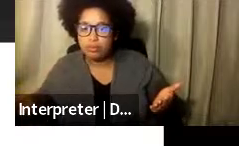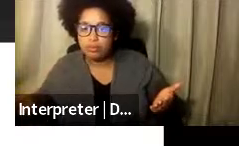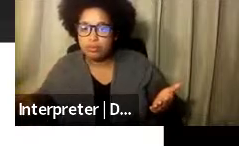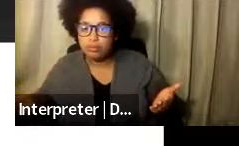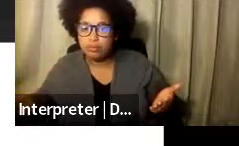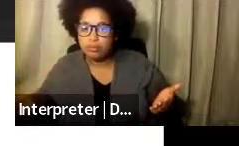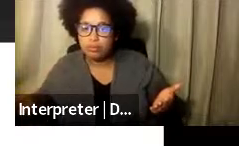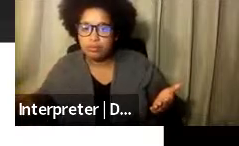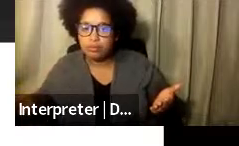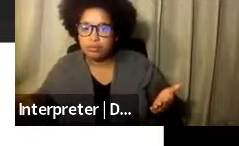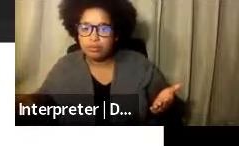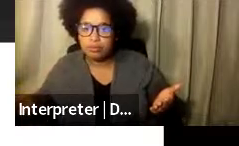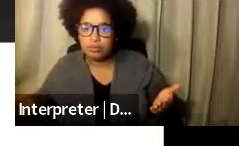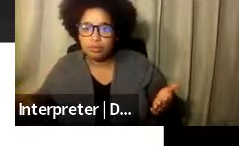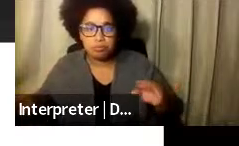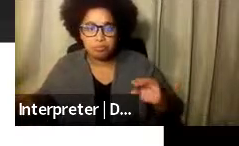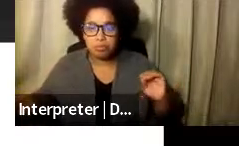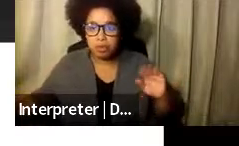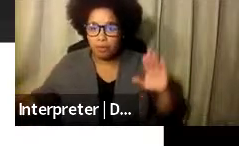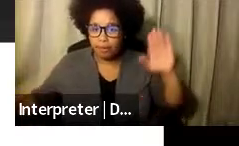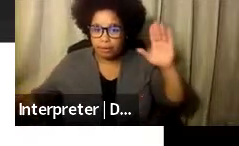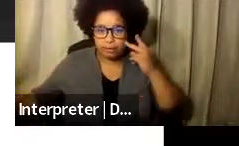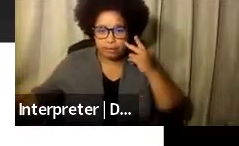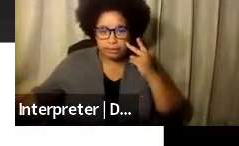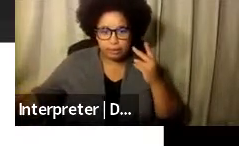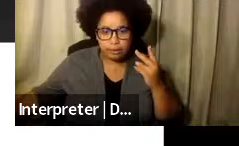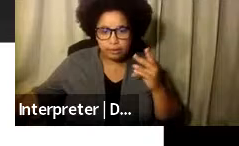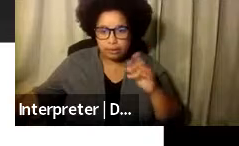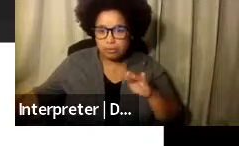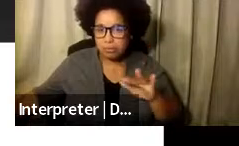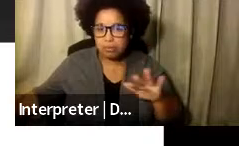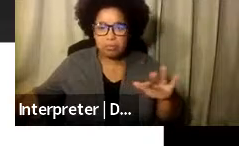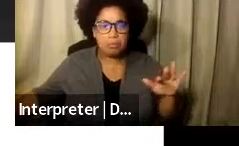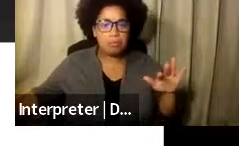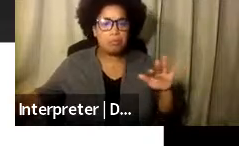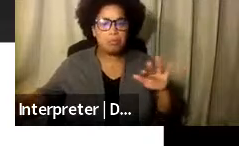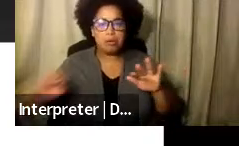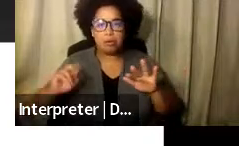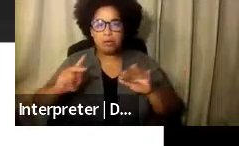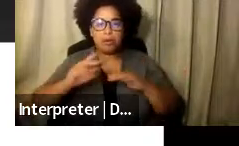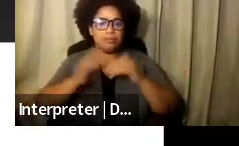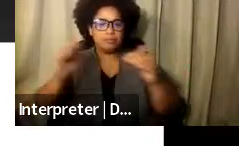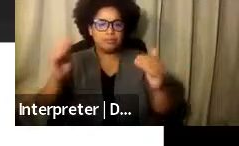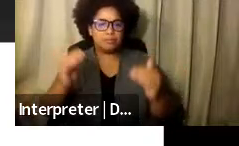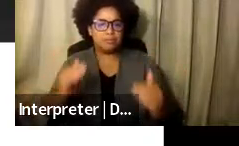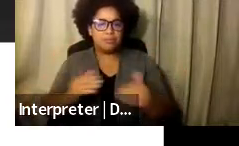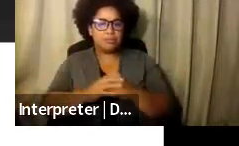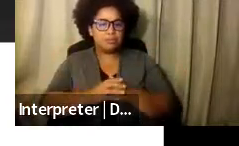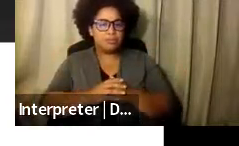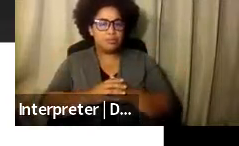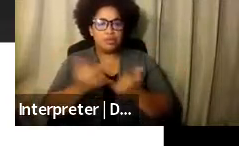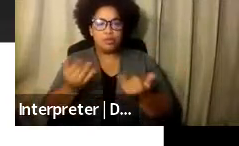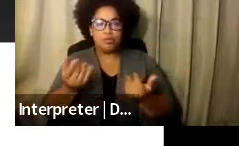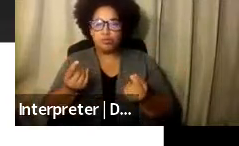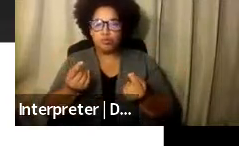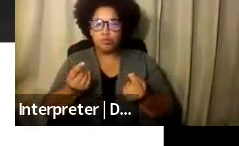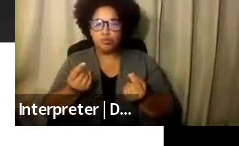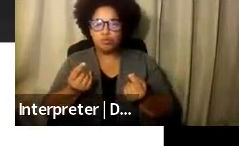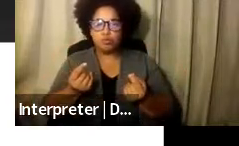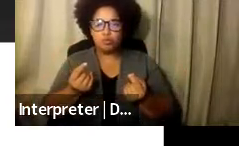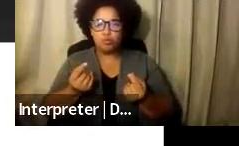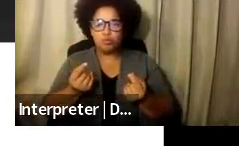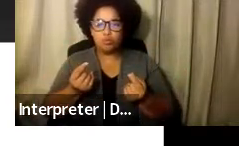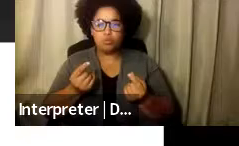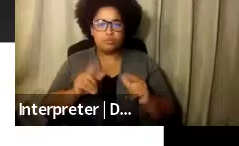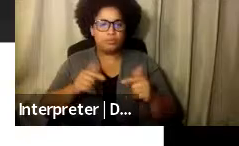Let me make sure that I don't see any hands here. Okay, so all right. So in that case, we're going to turn it over to